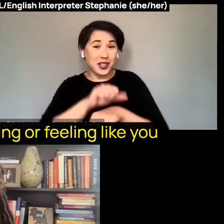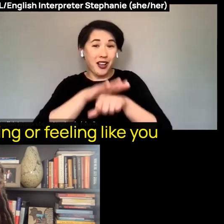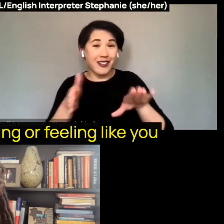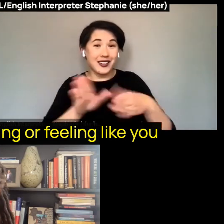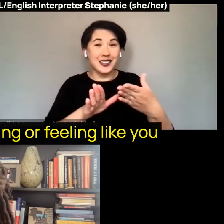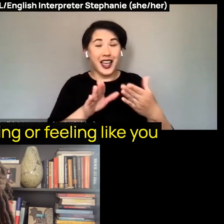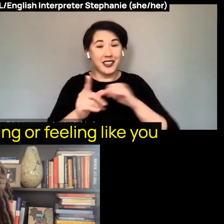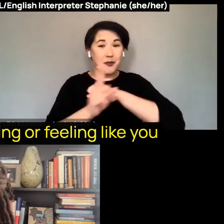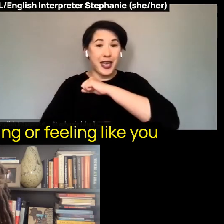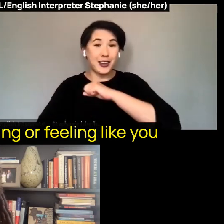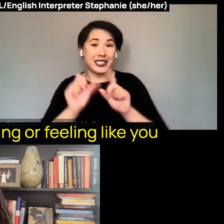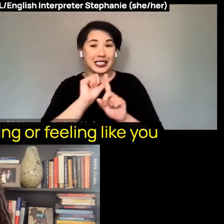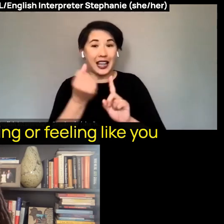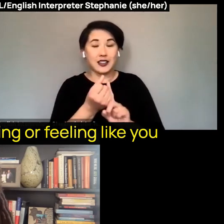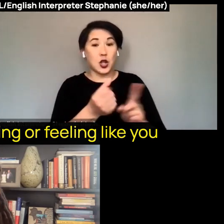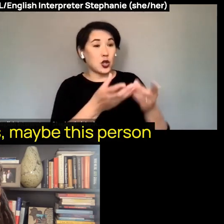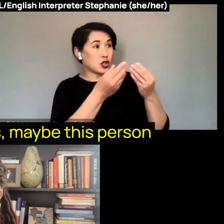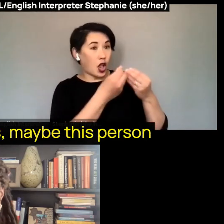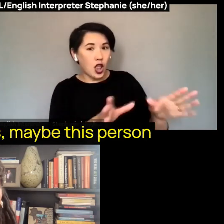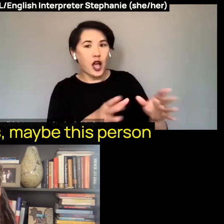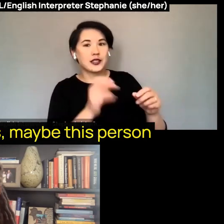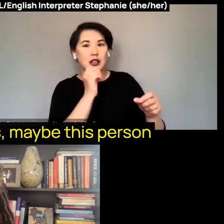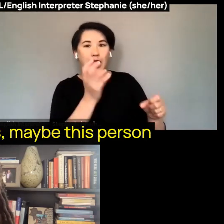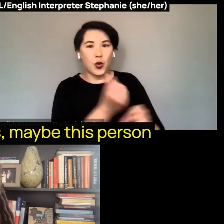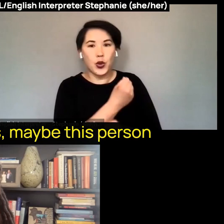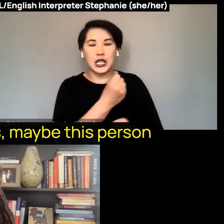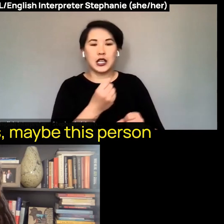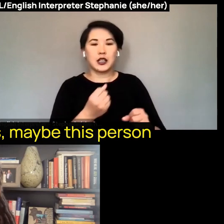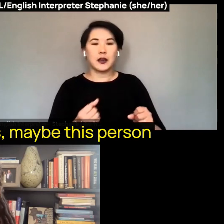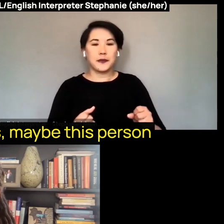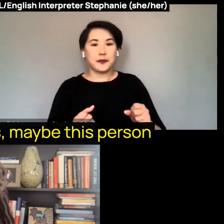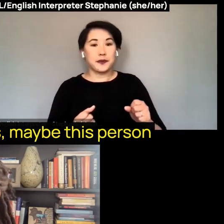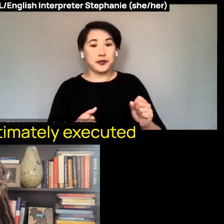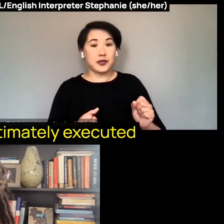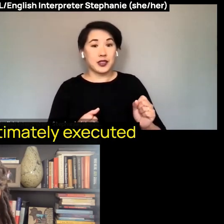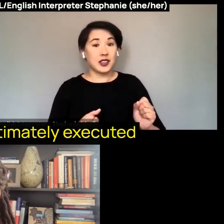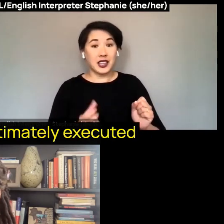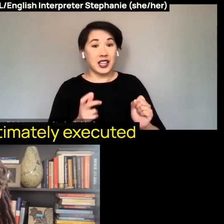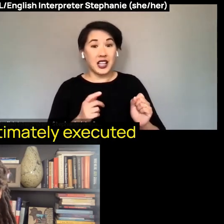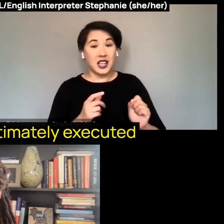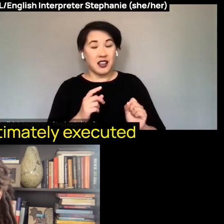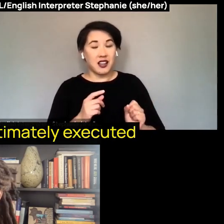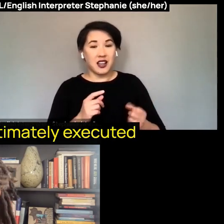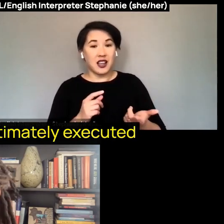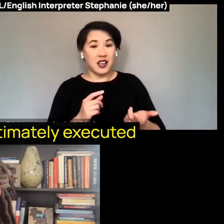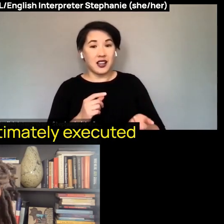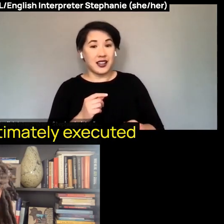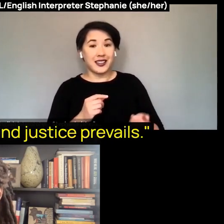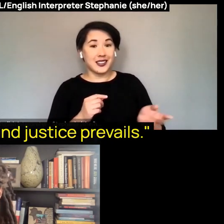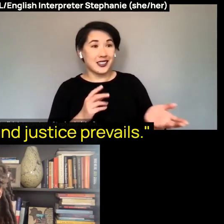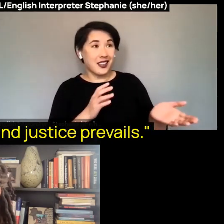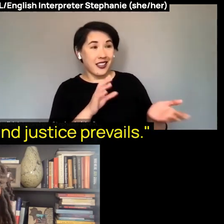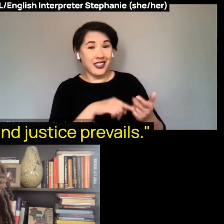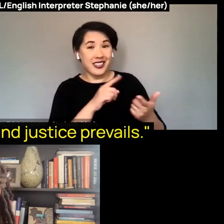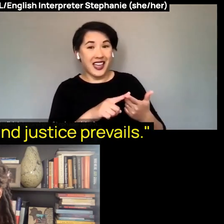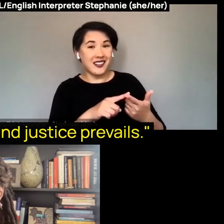a loss or not winning or feeling like you didn't, if I would have did this, maybe this person wouldn't have been ultimately executed